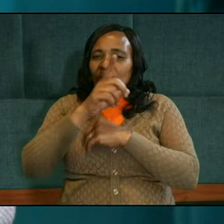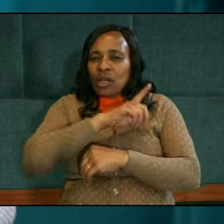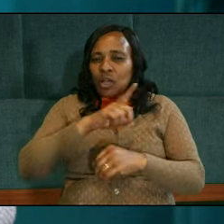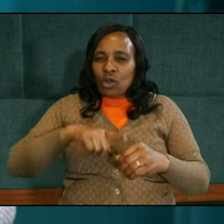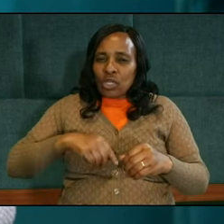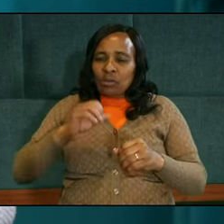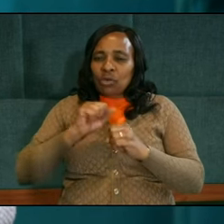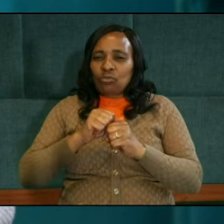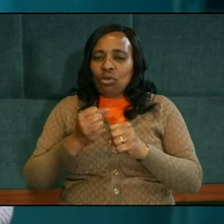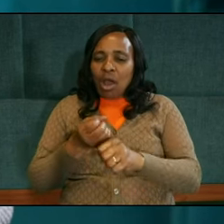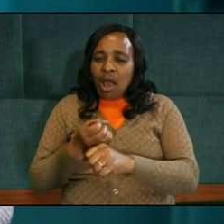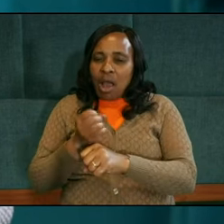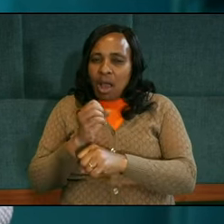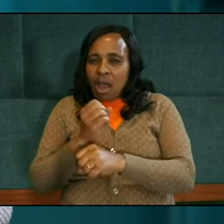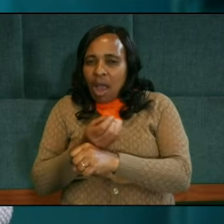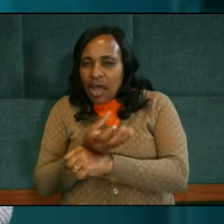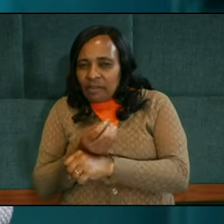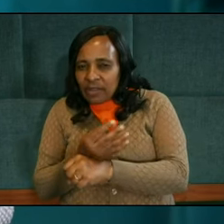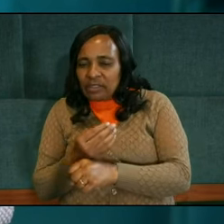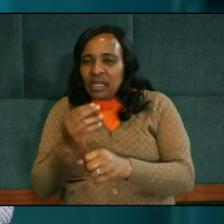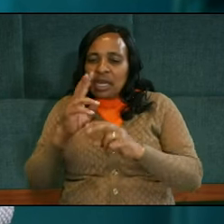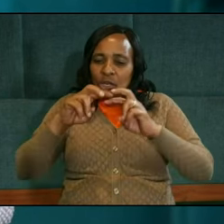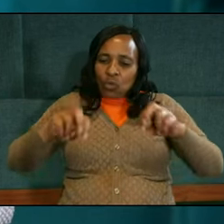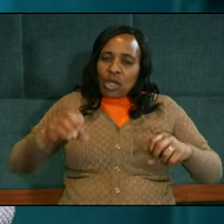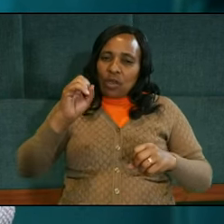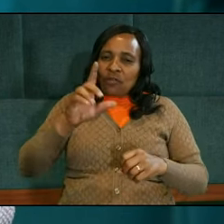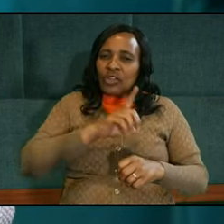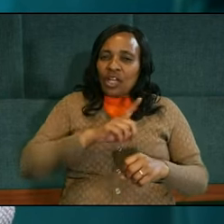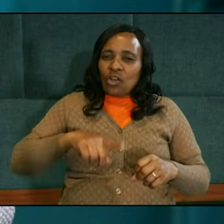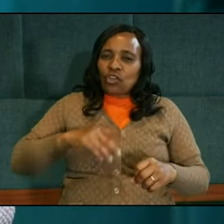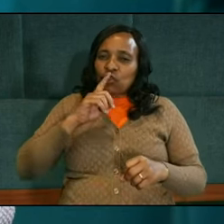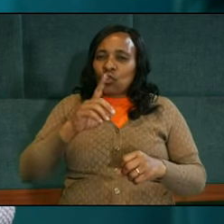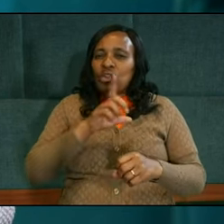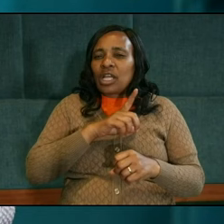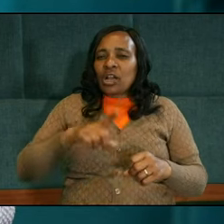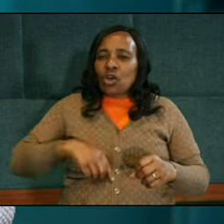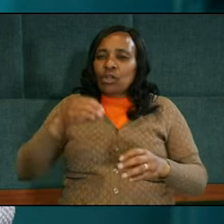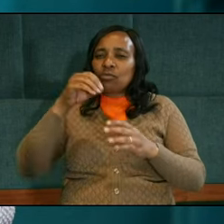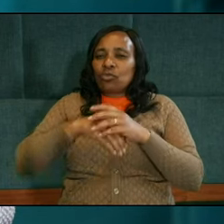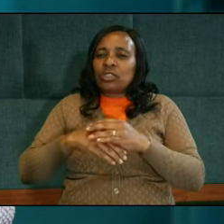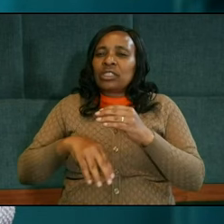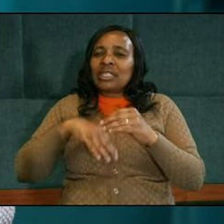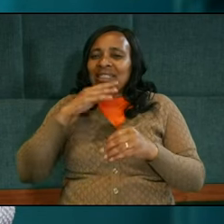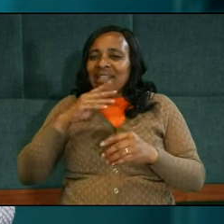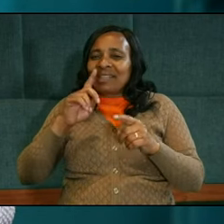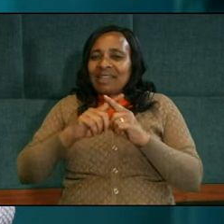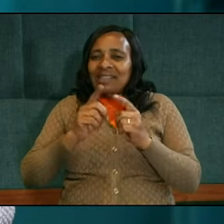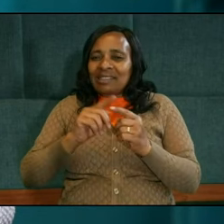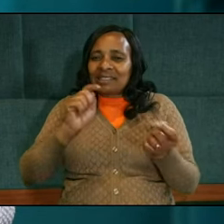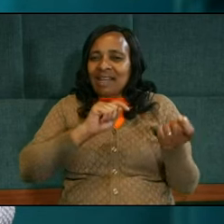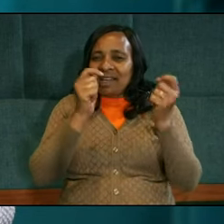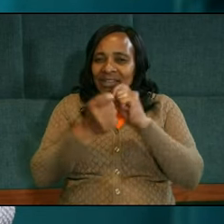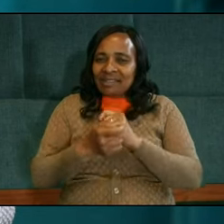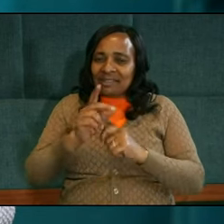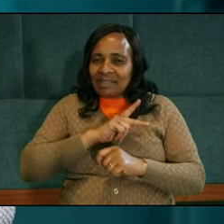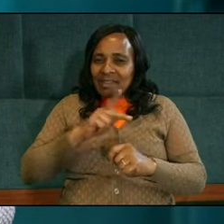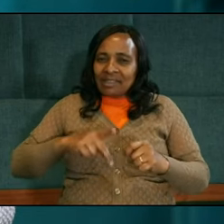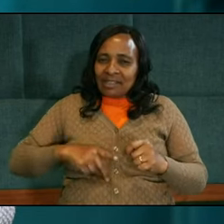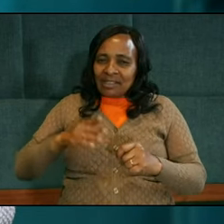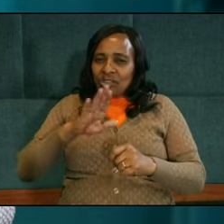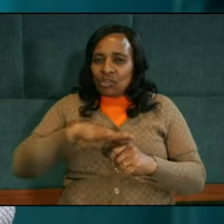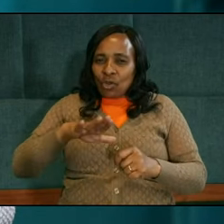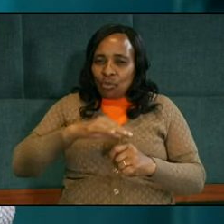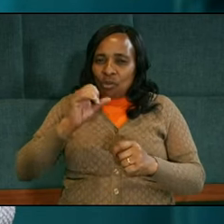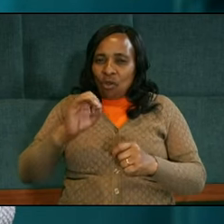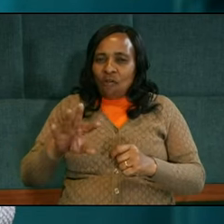for guidance and did not inquire of the Lord. So the Lord put him to death and turned the kingdom over to David, son